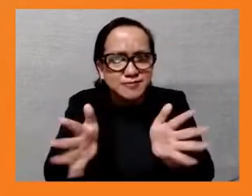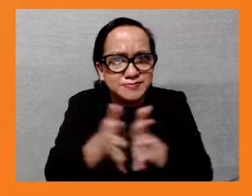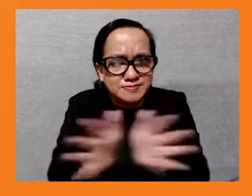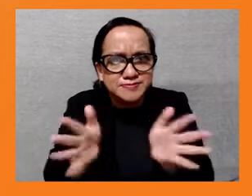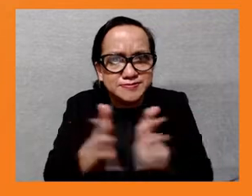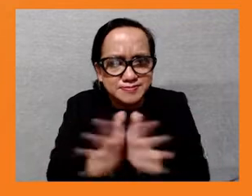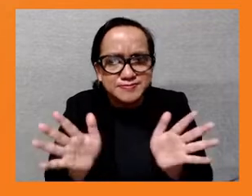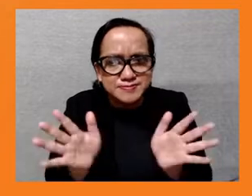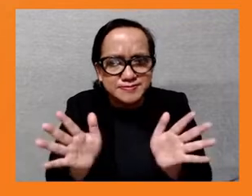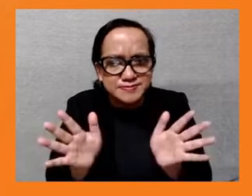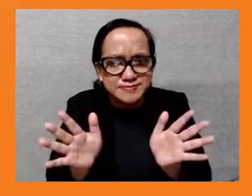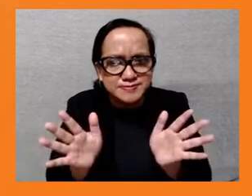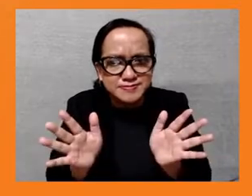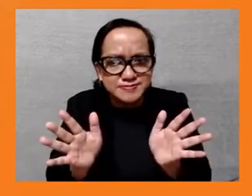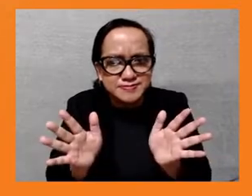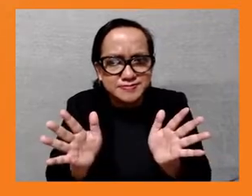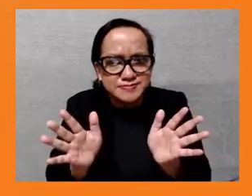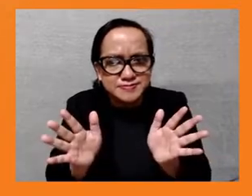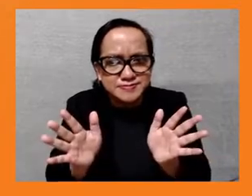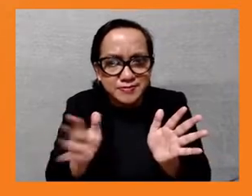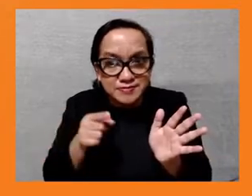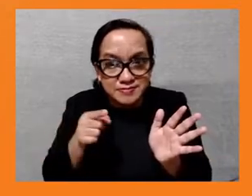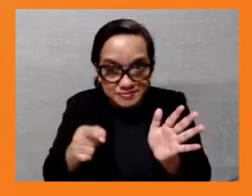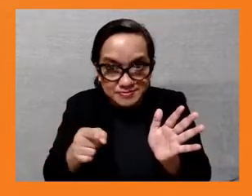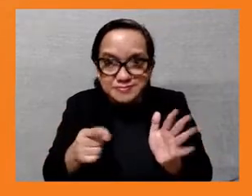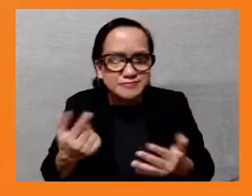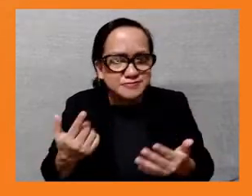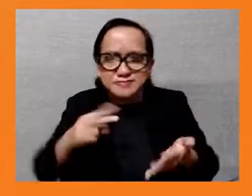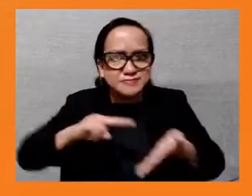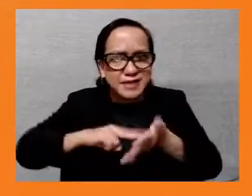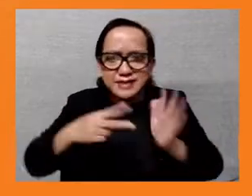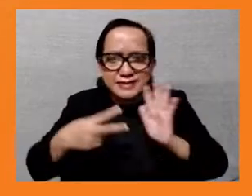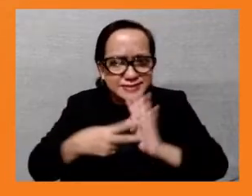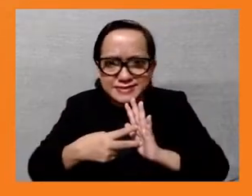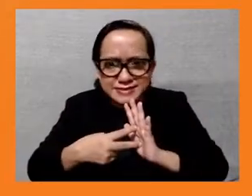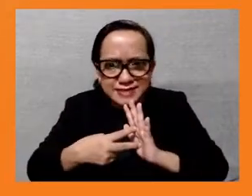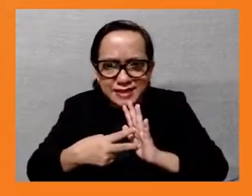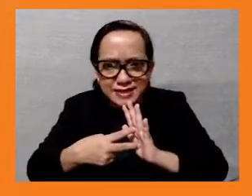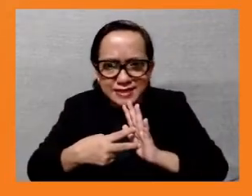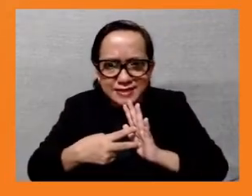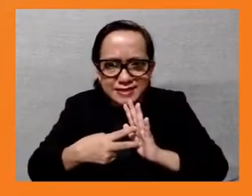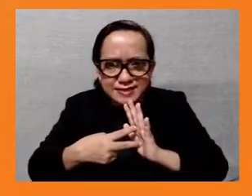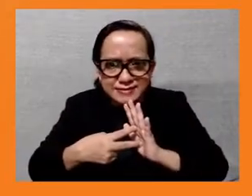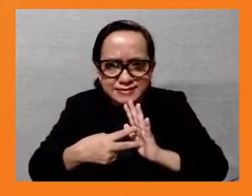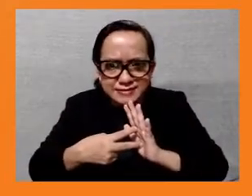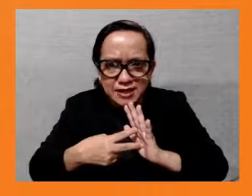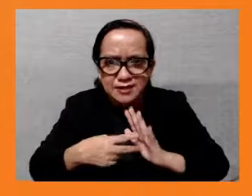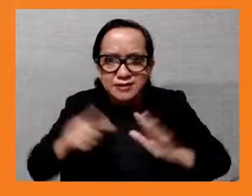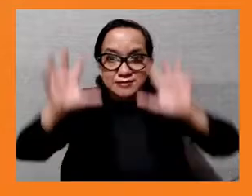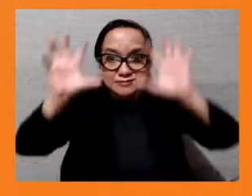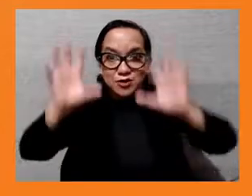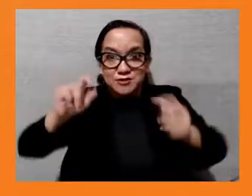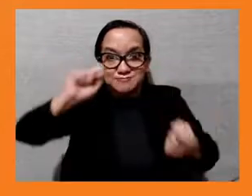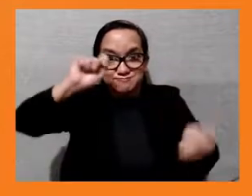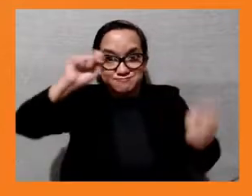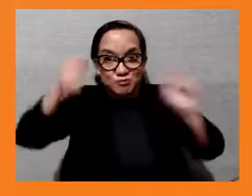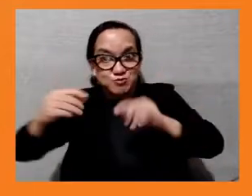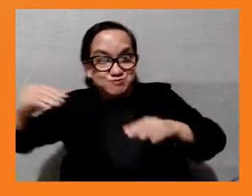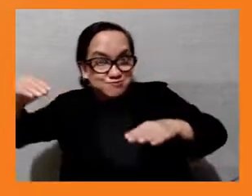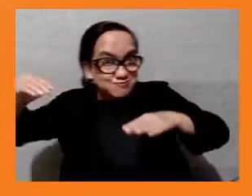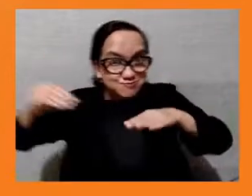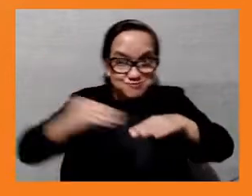design. This has come up in a number of the projects we've been speaking to recently, where, for example, you know, a certain number of